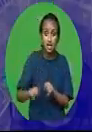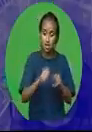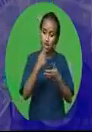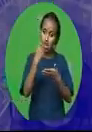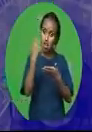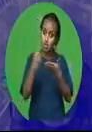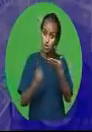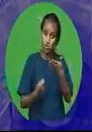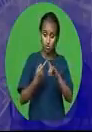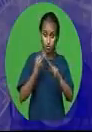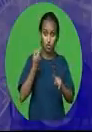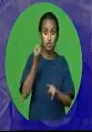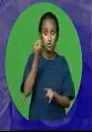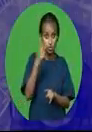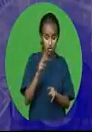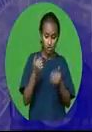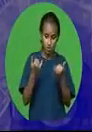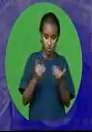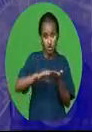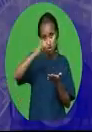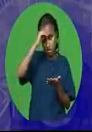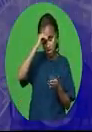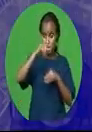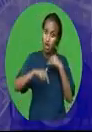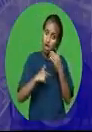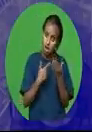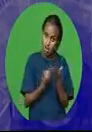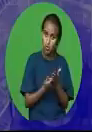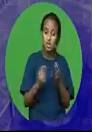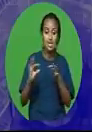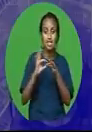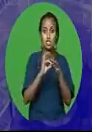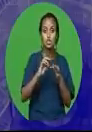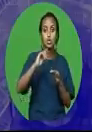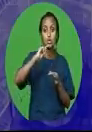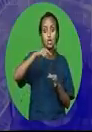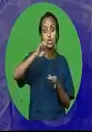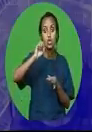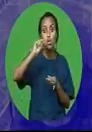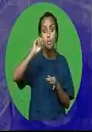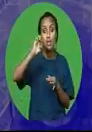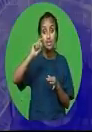for grade 12, we will learn about on the intersection of geometrical solids.